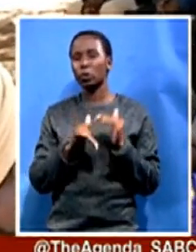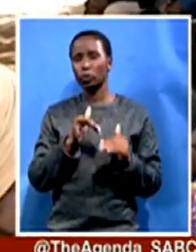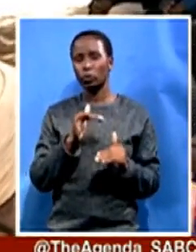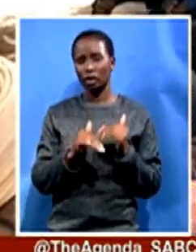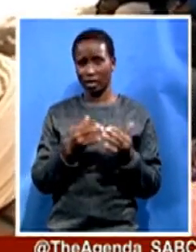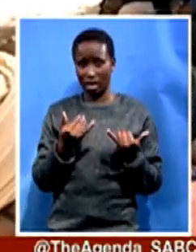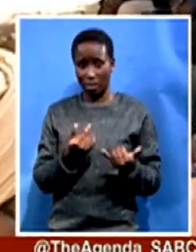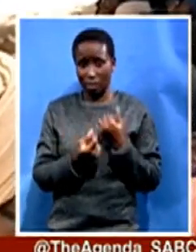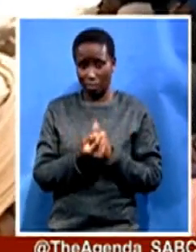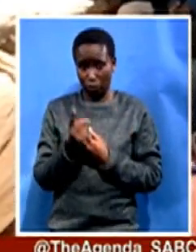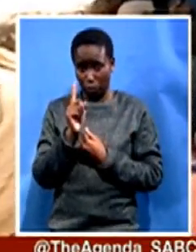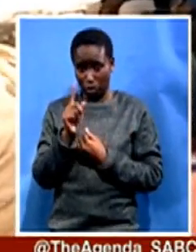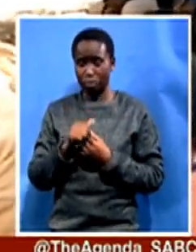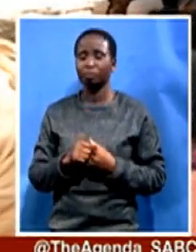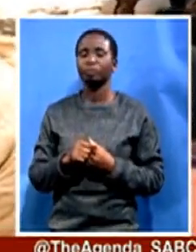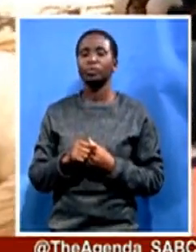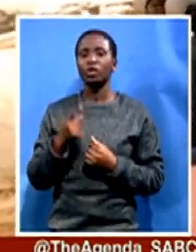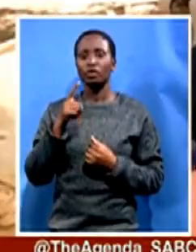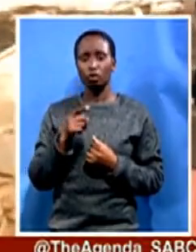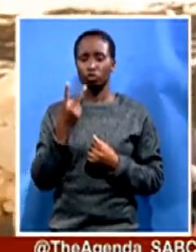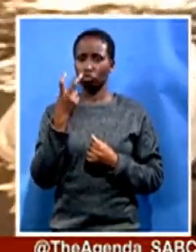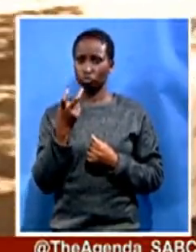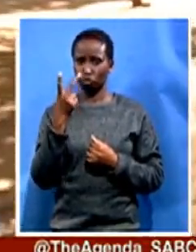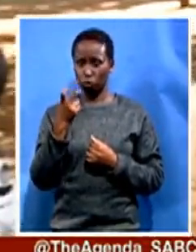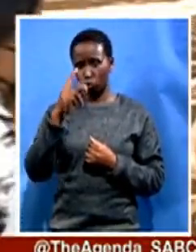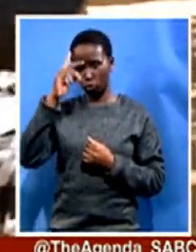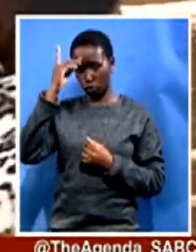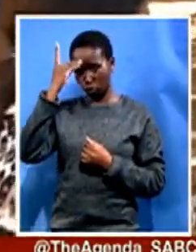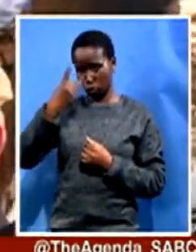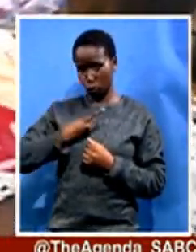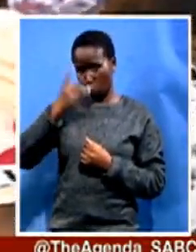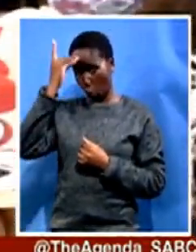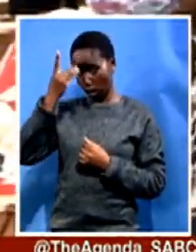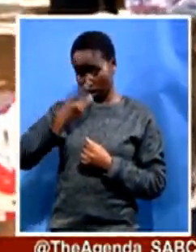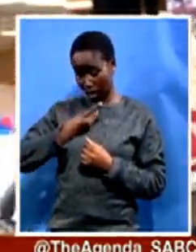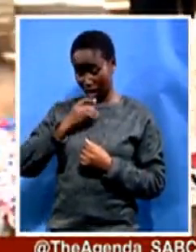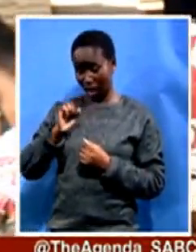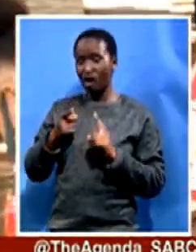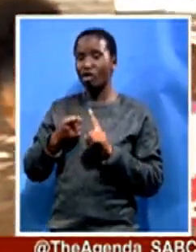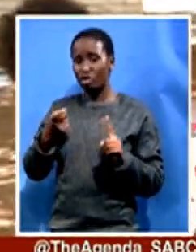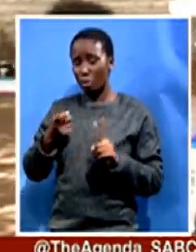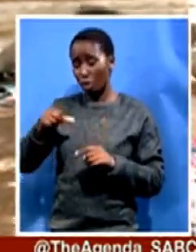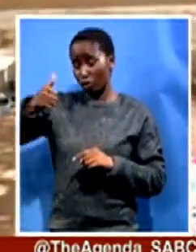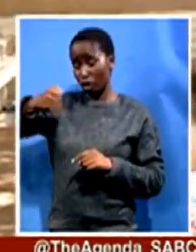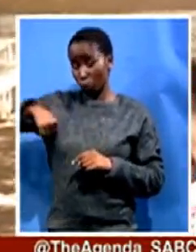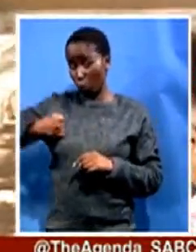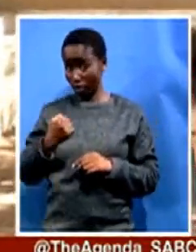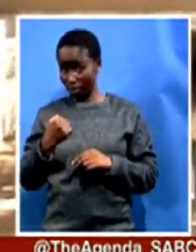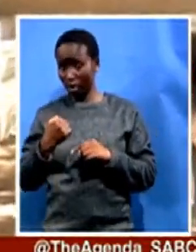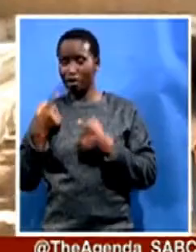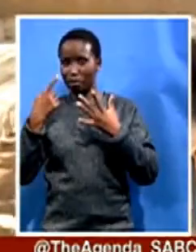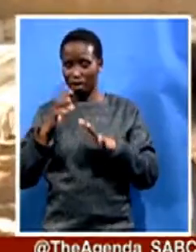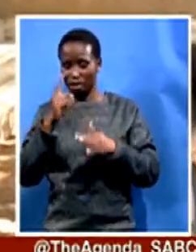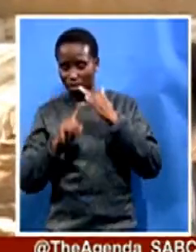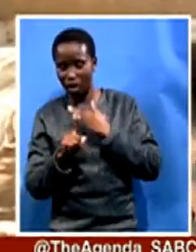princesses from the king's first wife have now taken the matter to court. What they are basically, arguing is